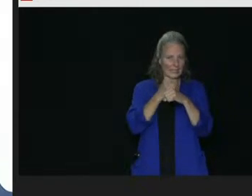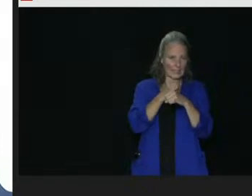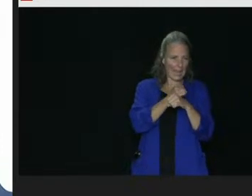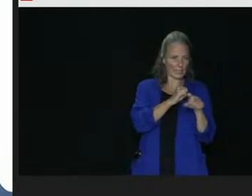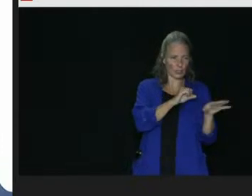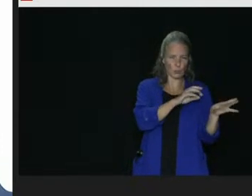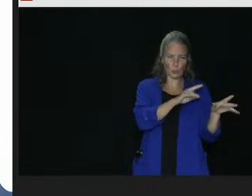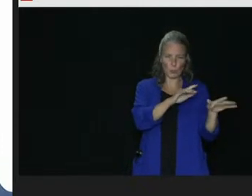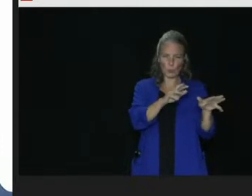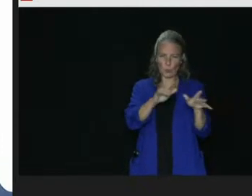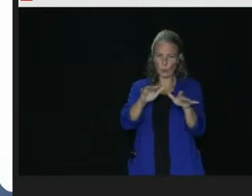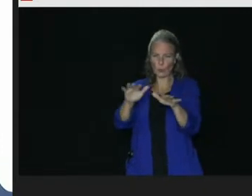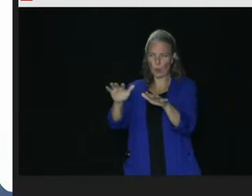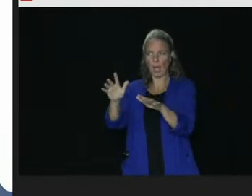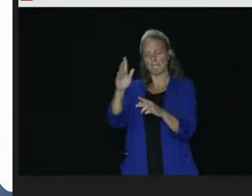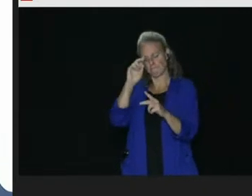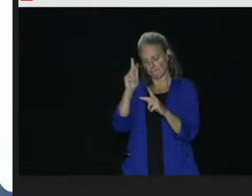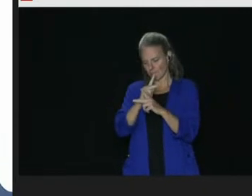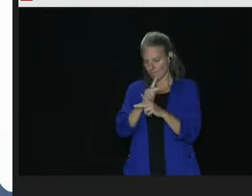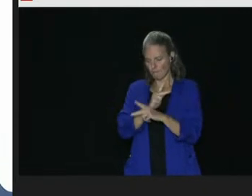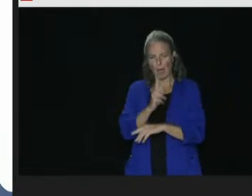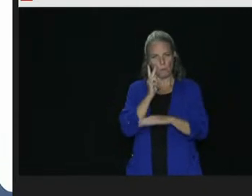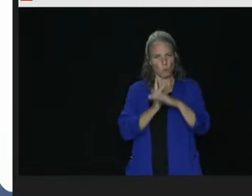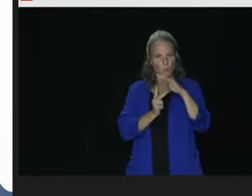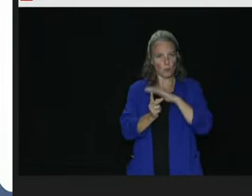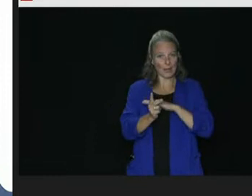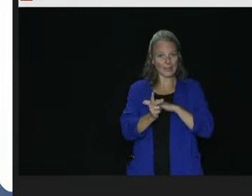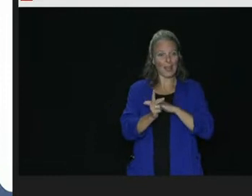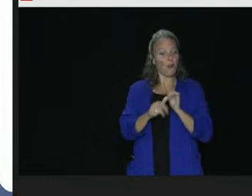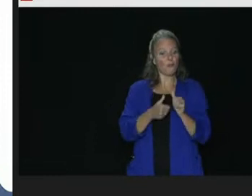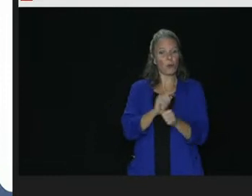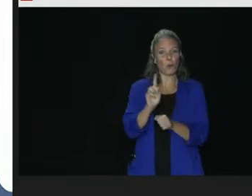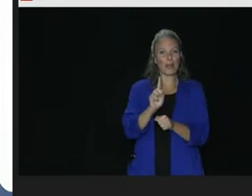trends are based on the behavior of Canadians.